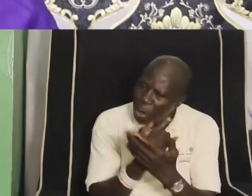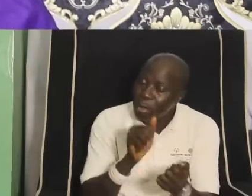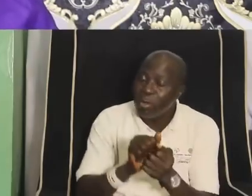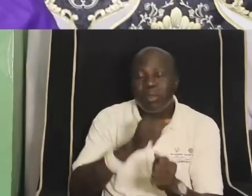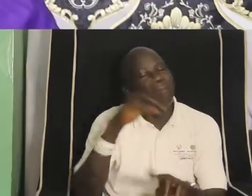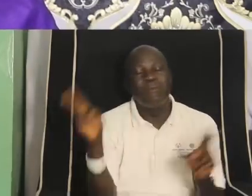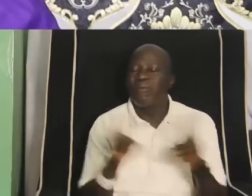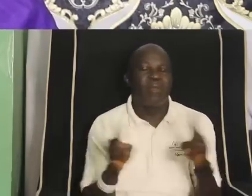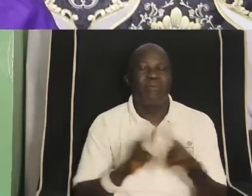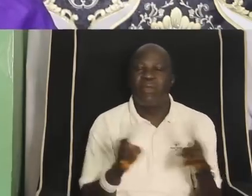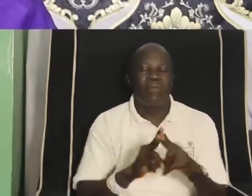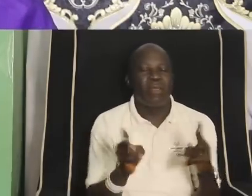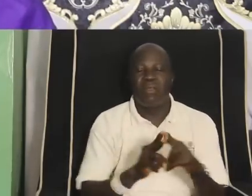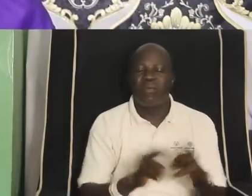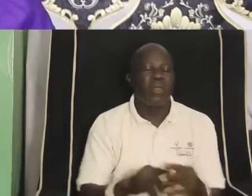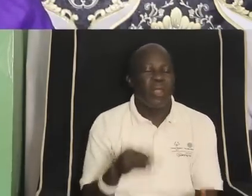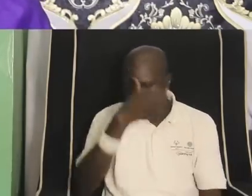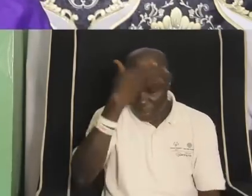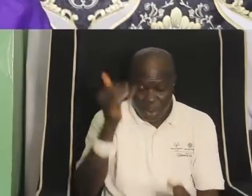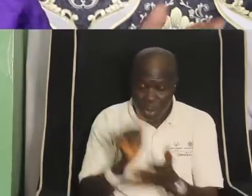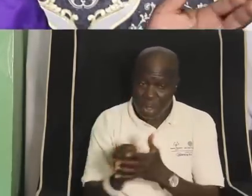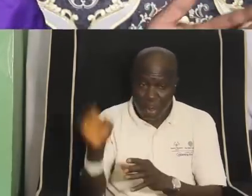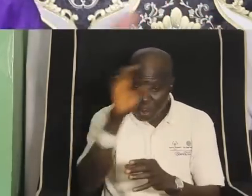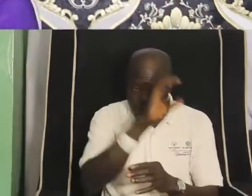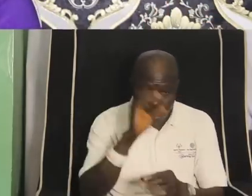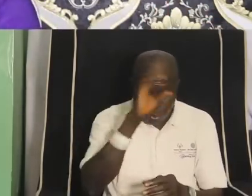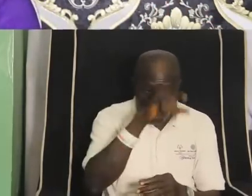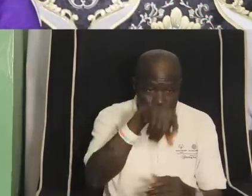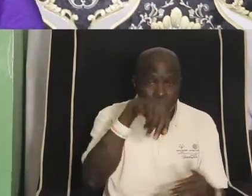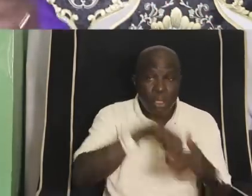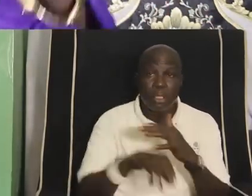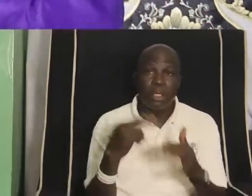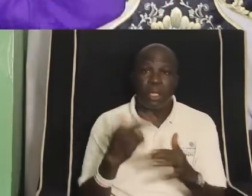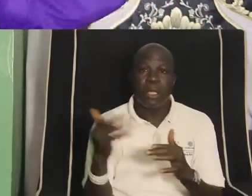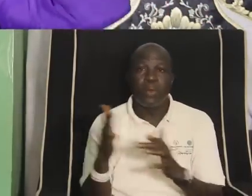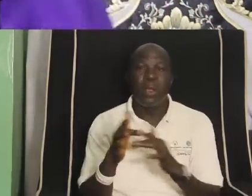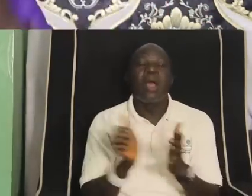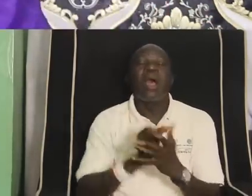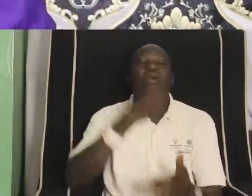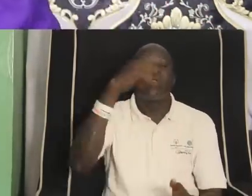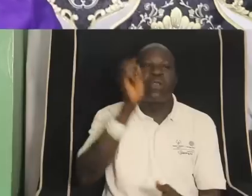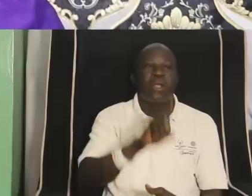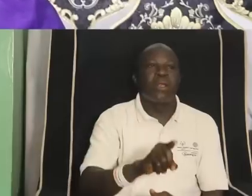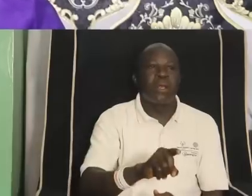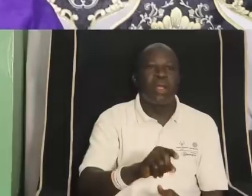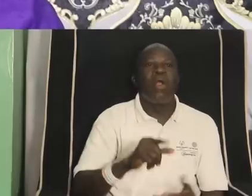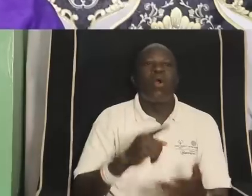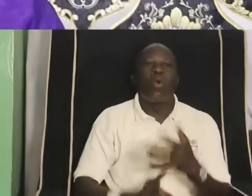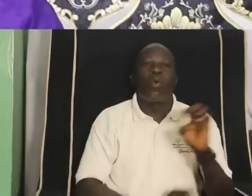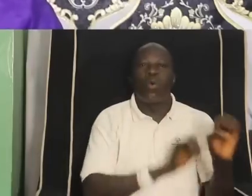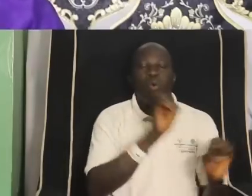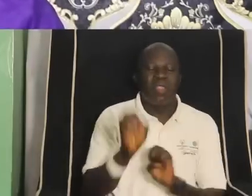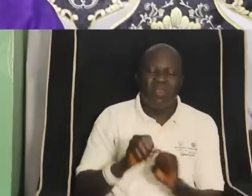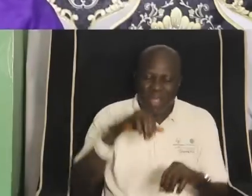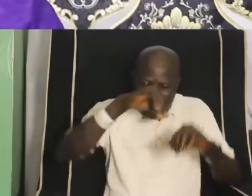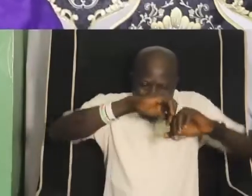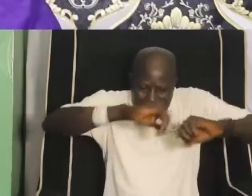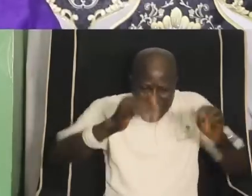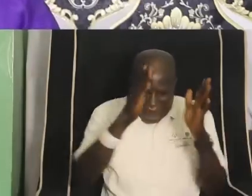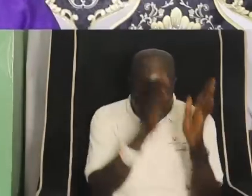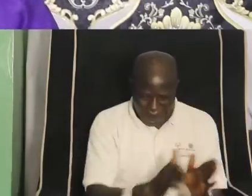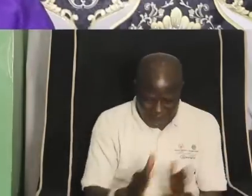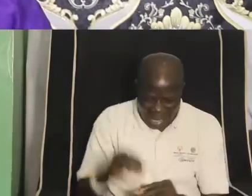this period to one so e in the name of Jesus, I decree everyone that